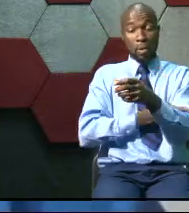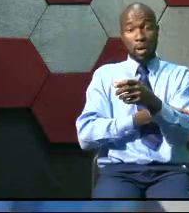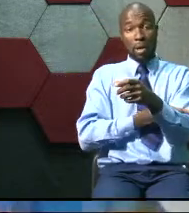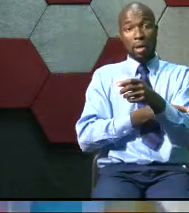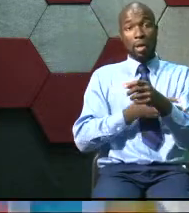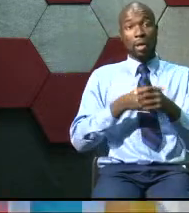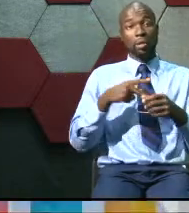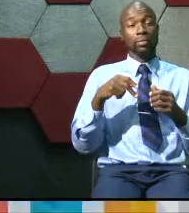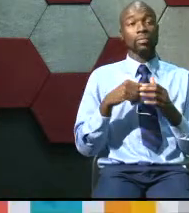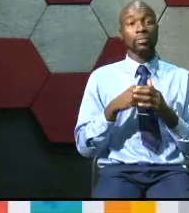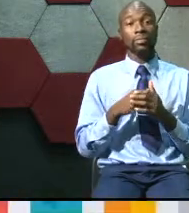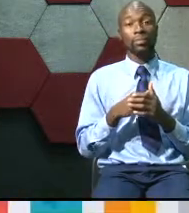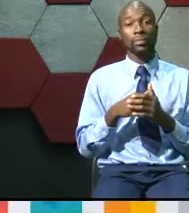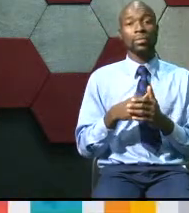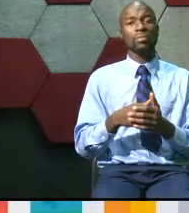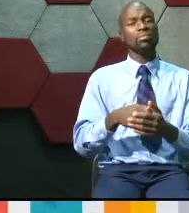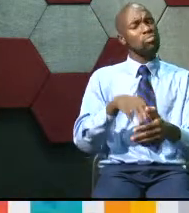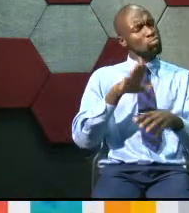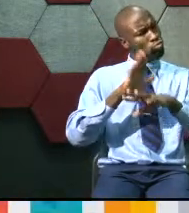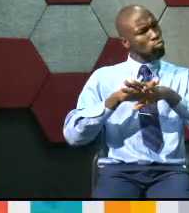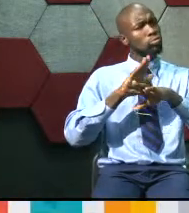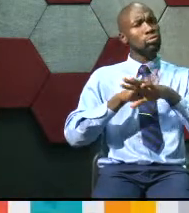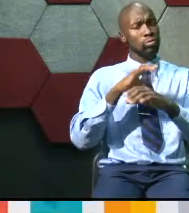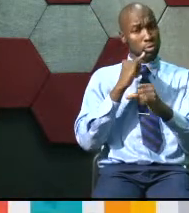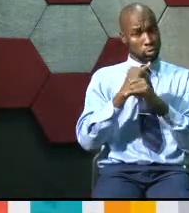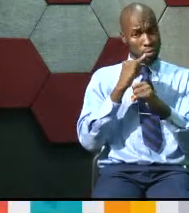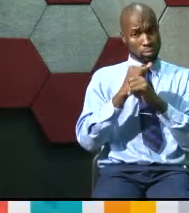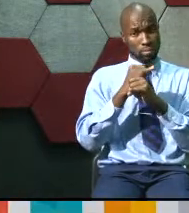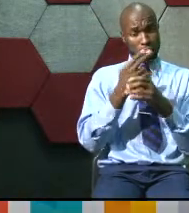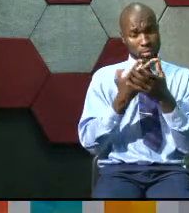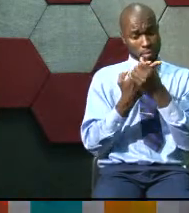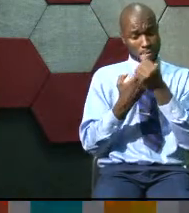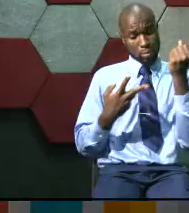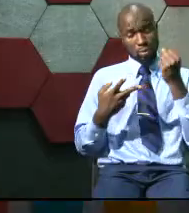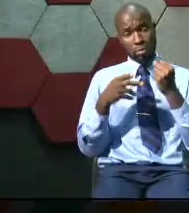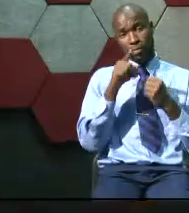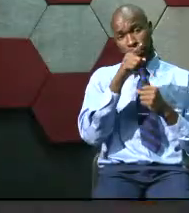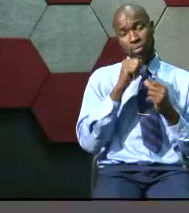Harvester. Great job, Jamila and Siddhara.